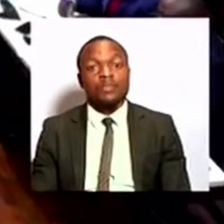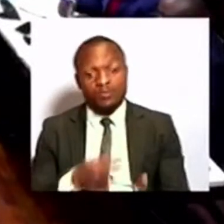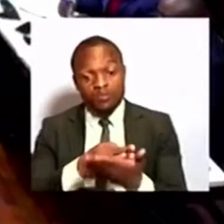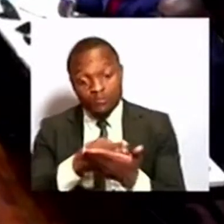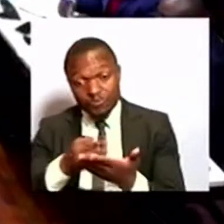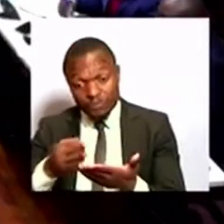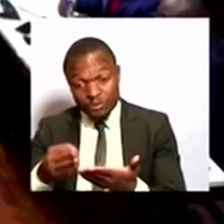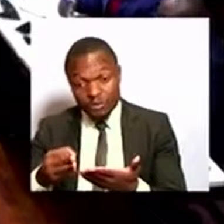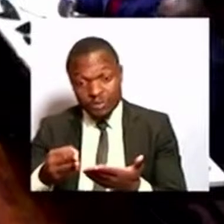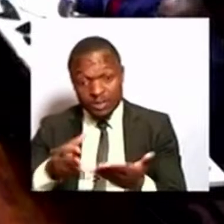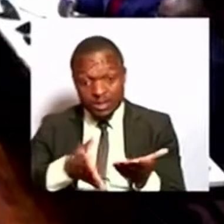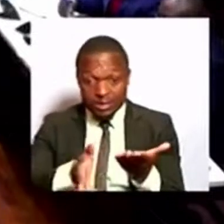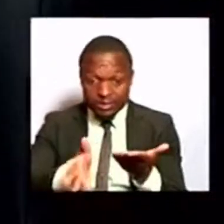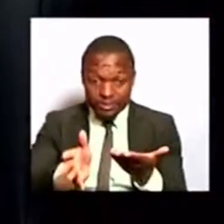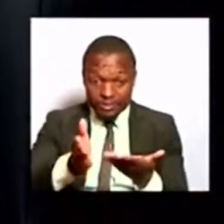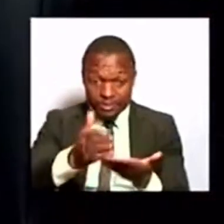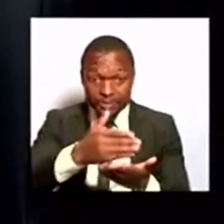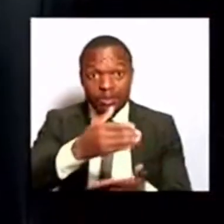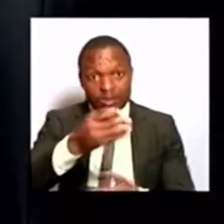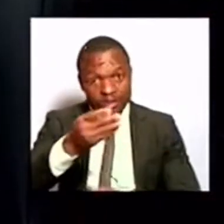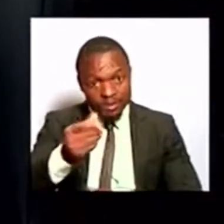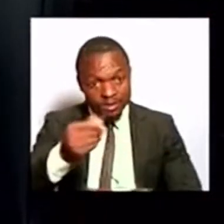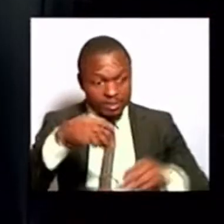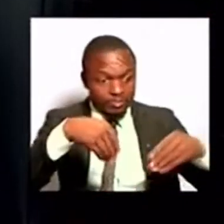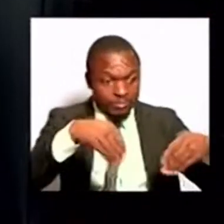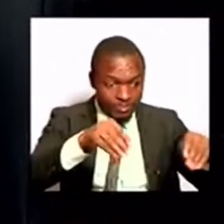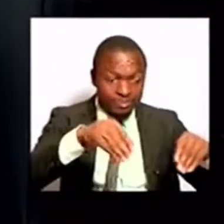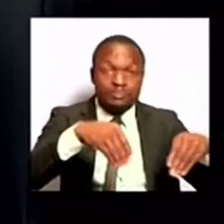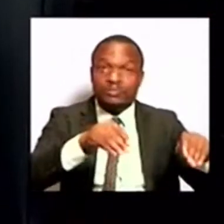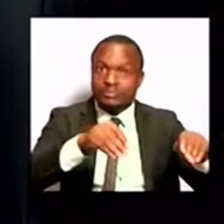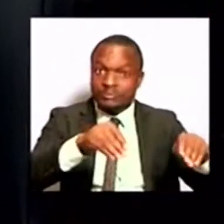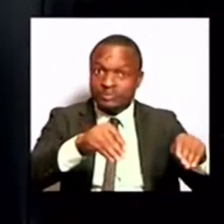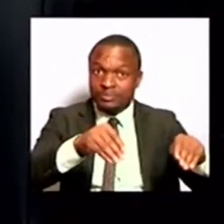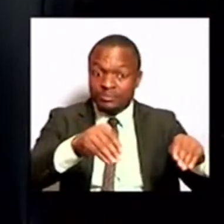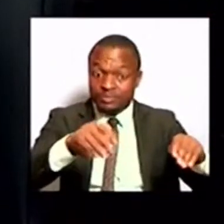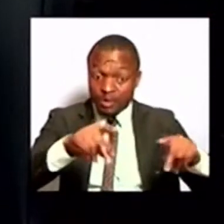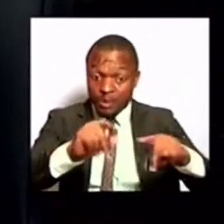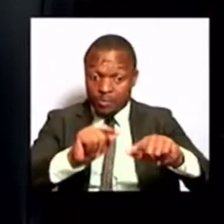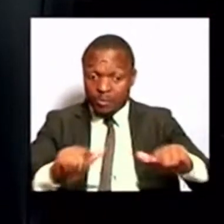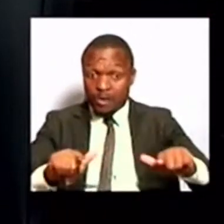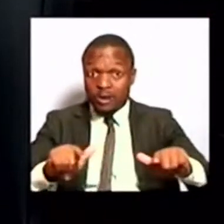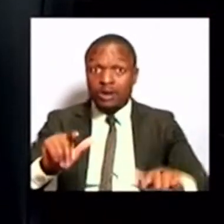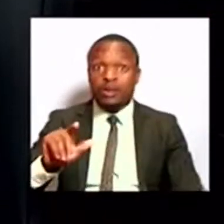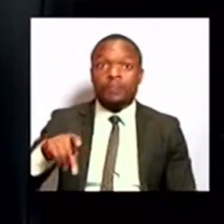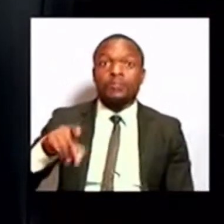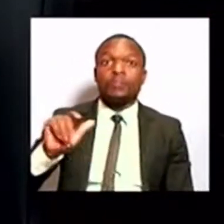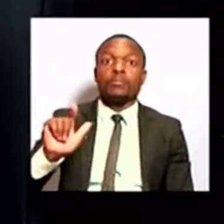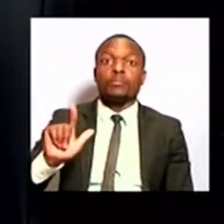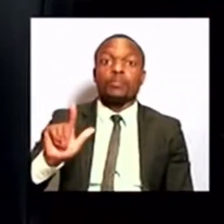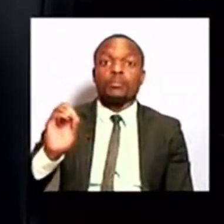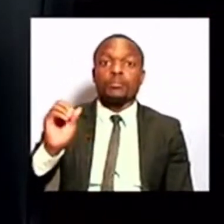failure to collect revenue from the sale of plots in Rufunsa.